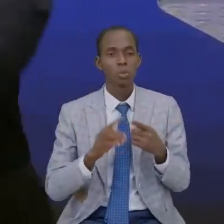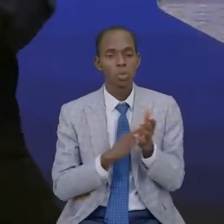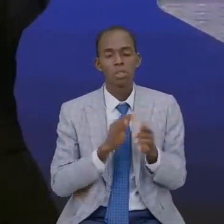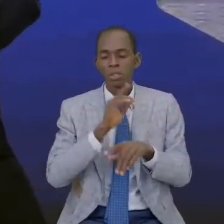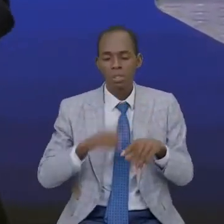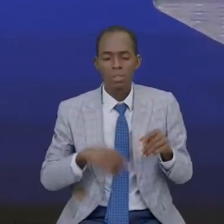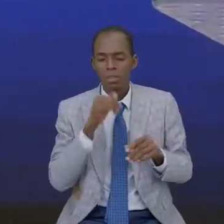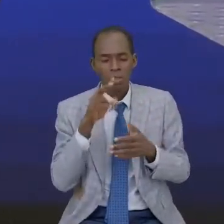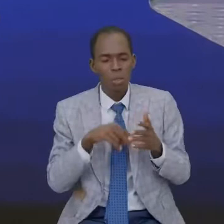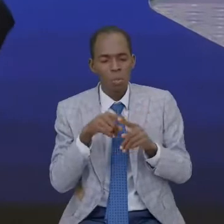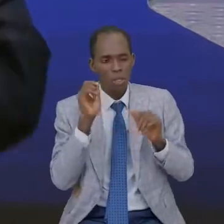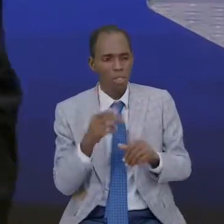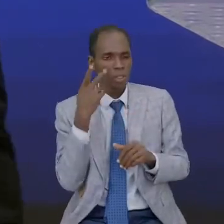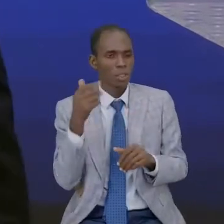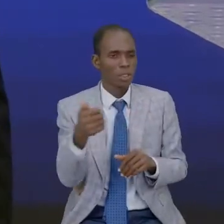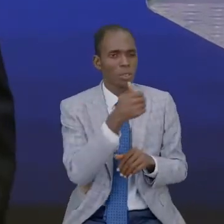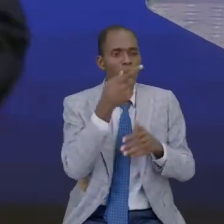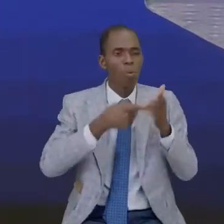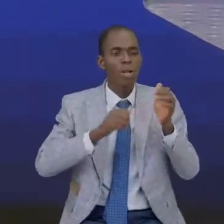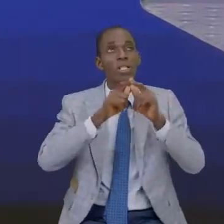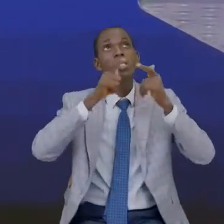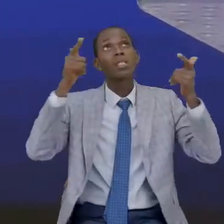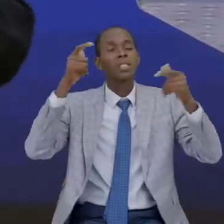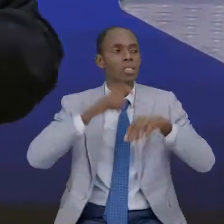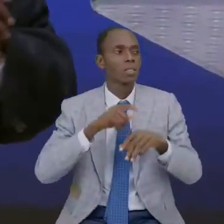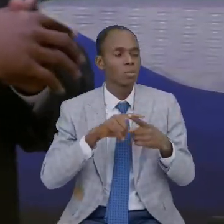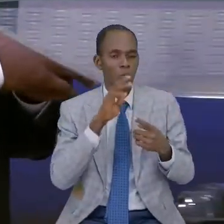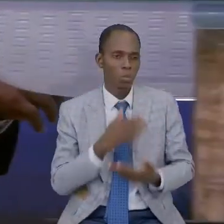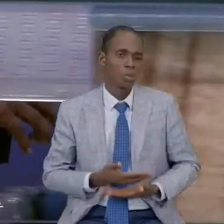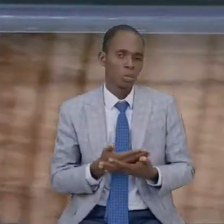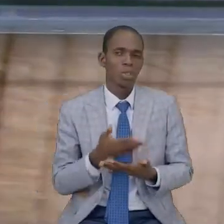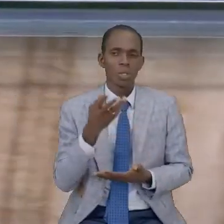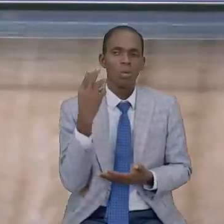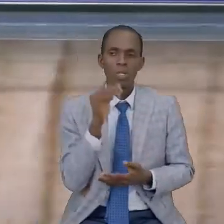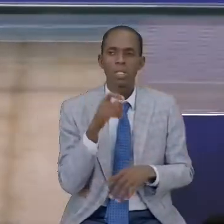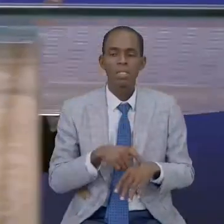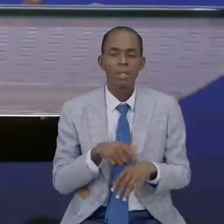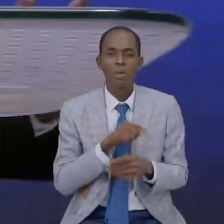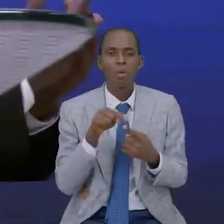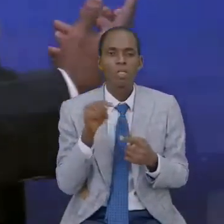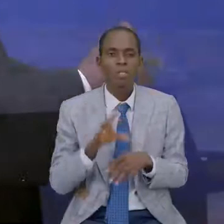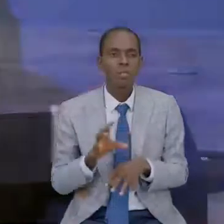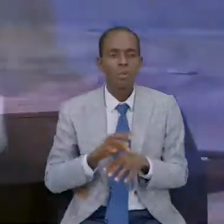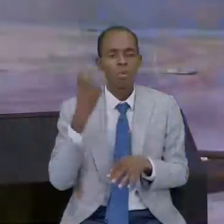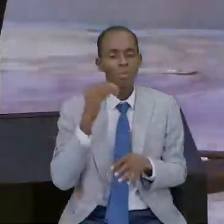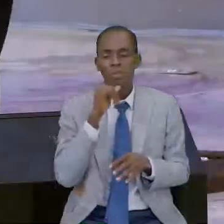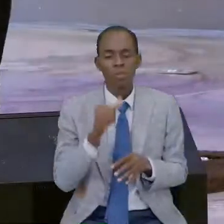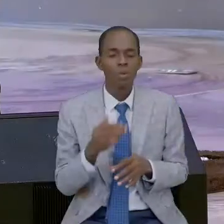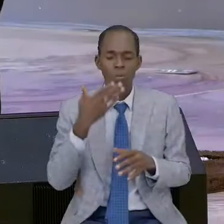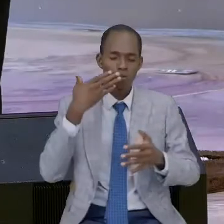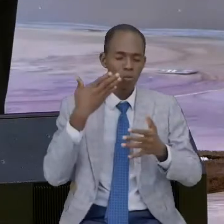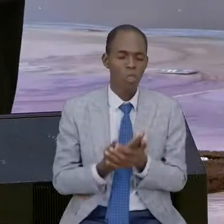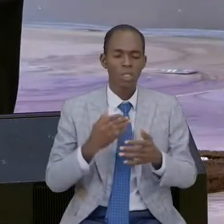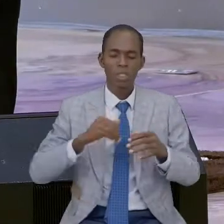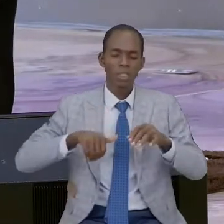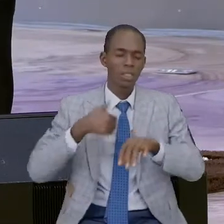it for yourself. What a great time to be born. There was a time when the church was not well established in the